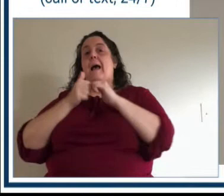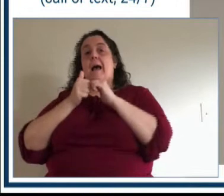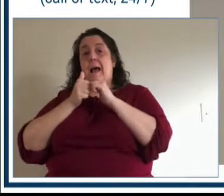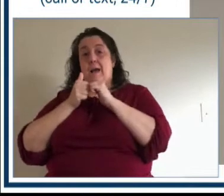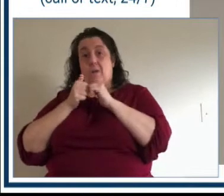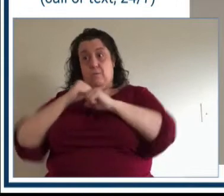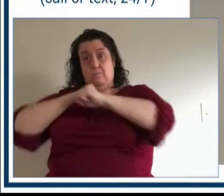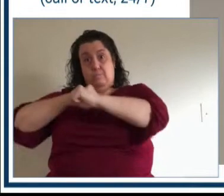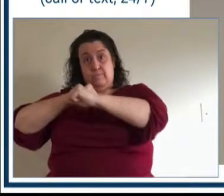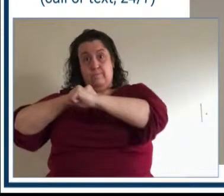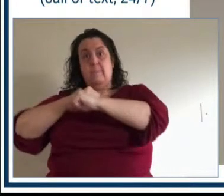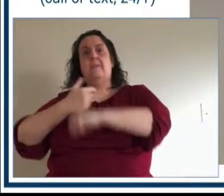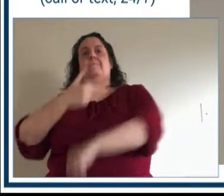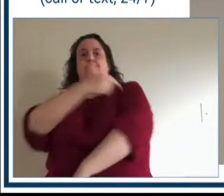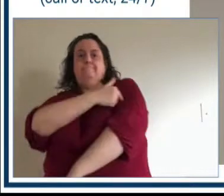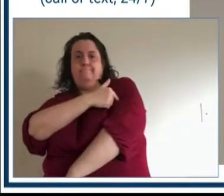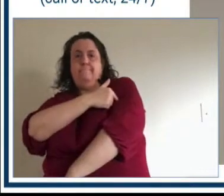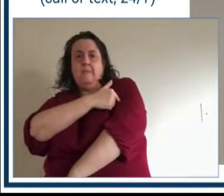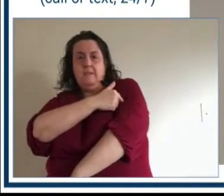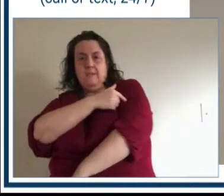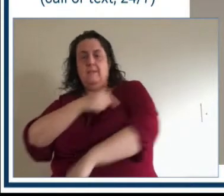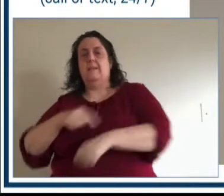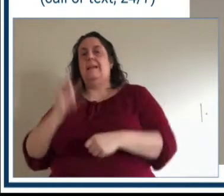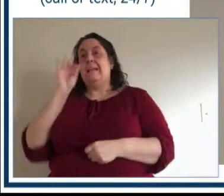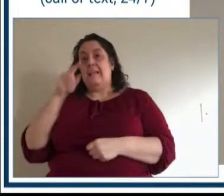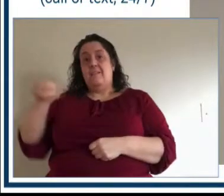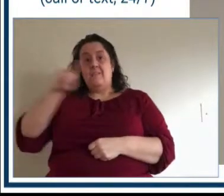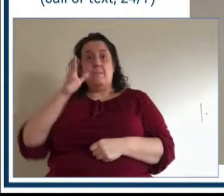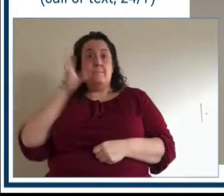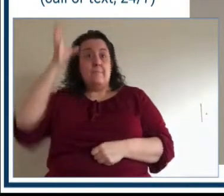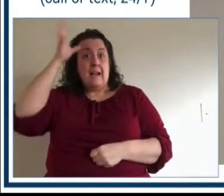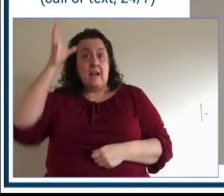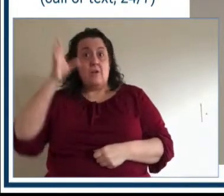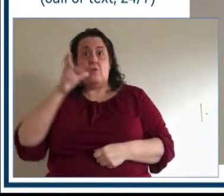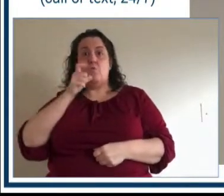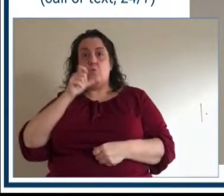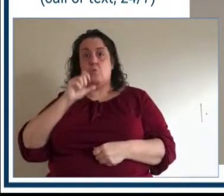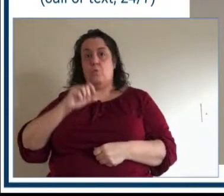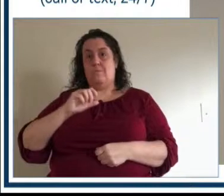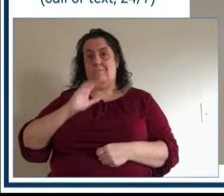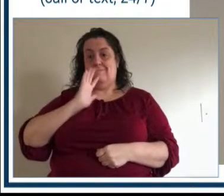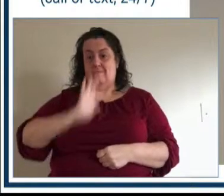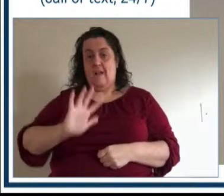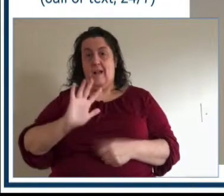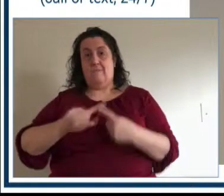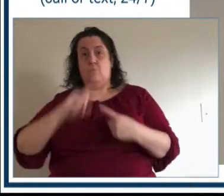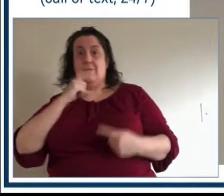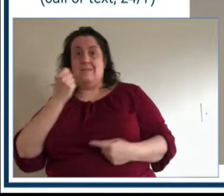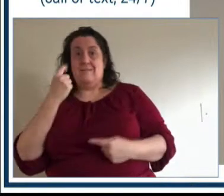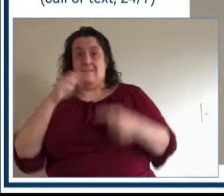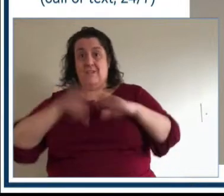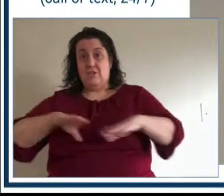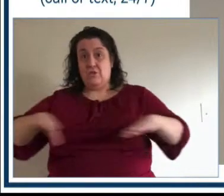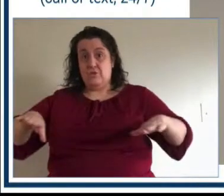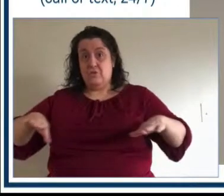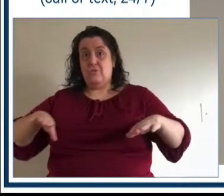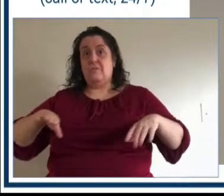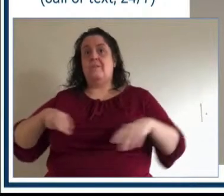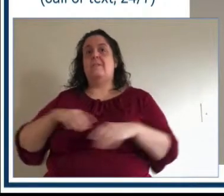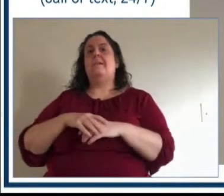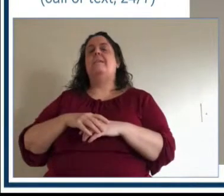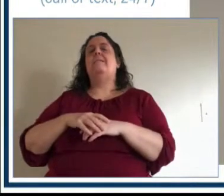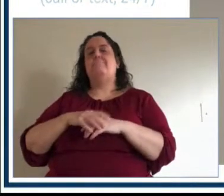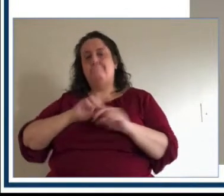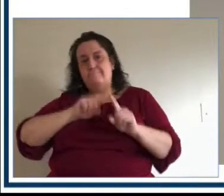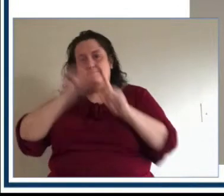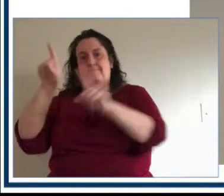had vaccine yet, please book an appointment. That's for children 5 to 11. There are thousands of available appointments for